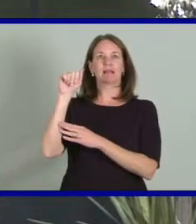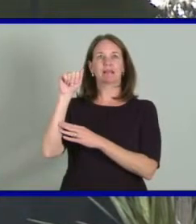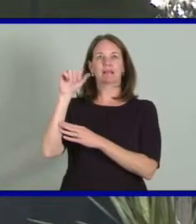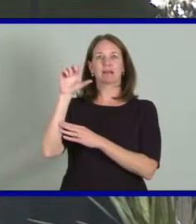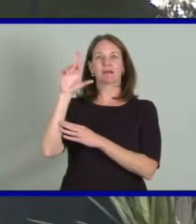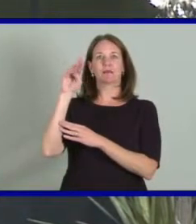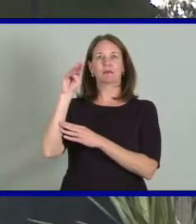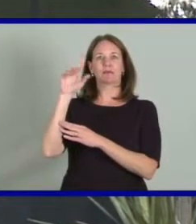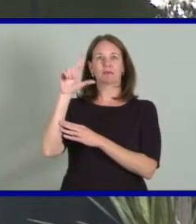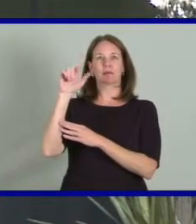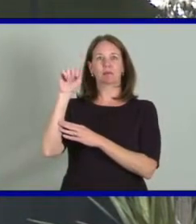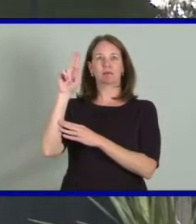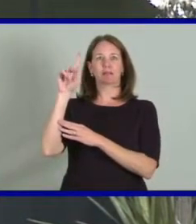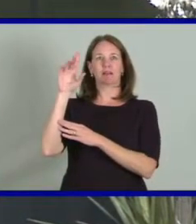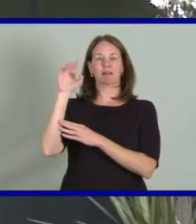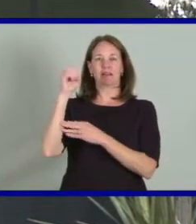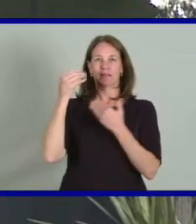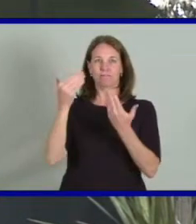please rise.